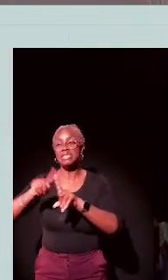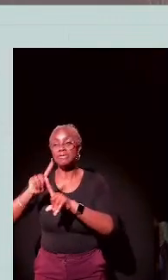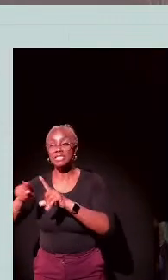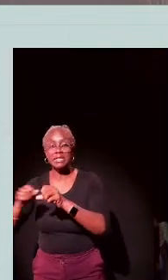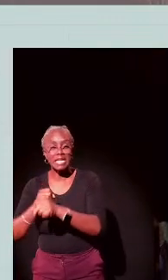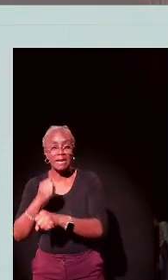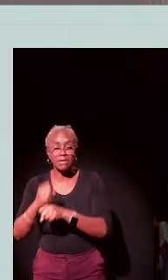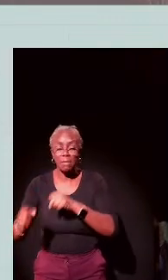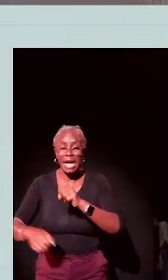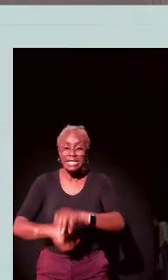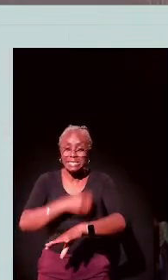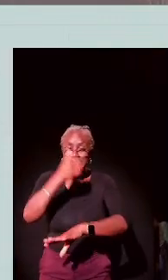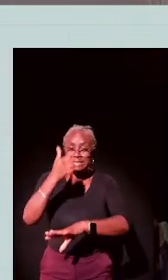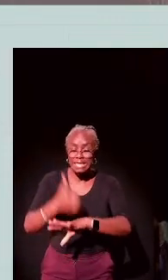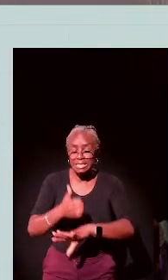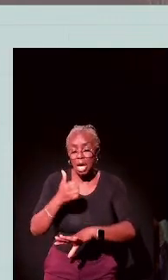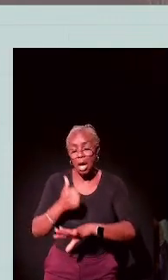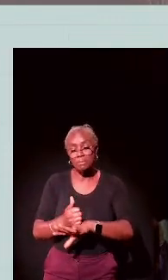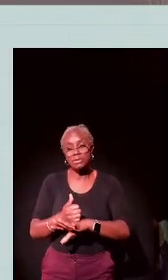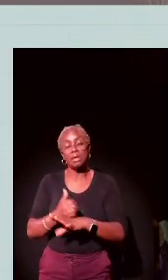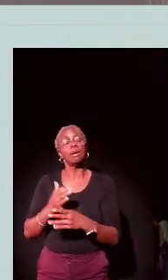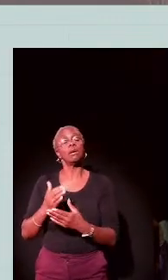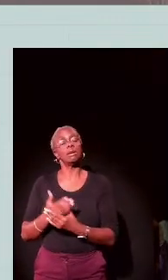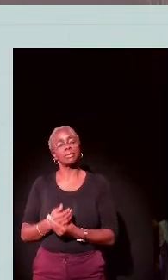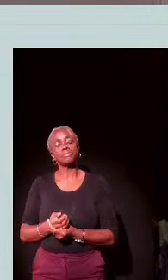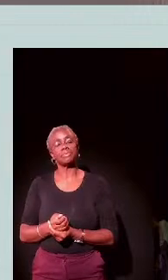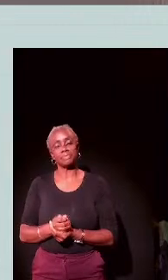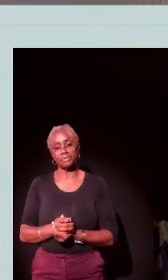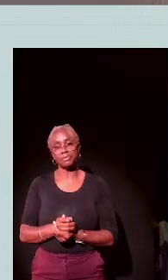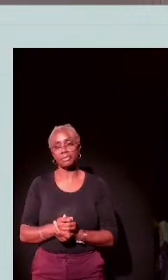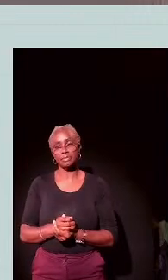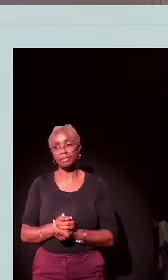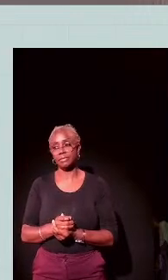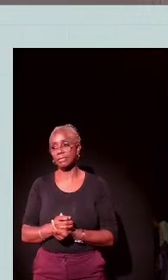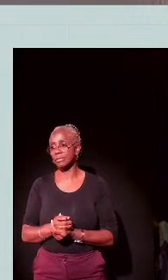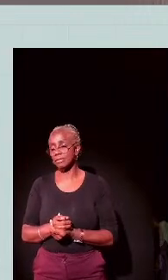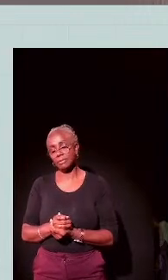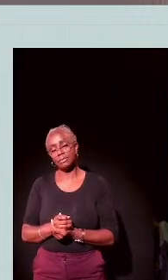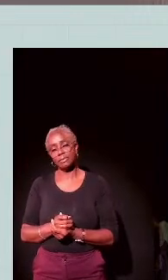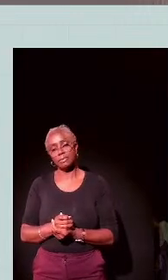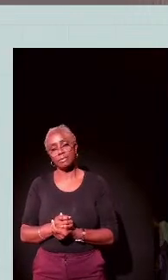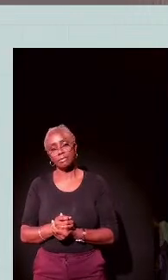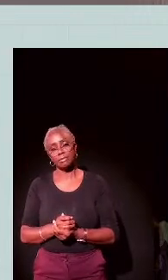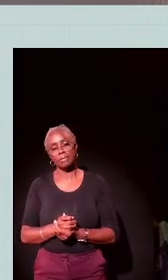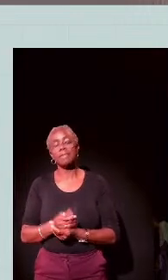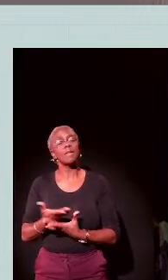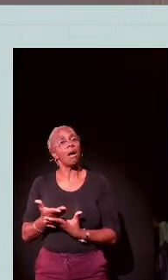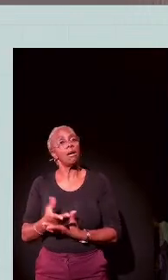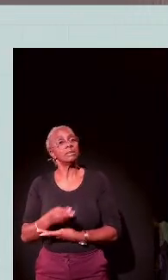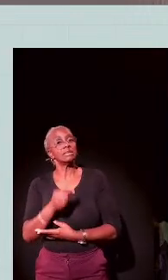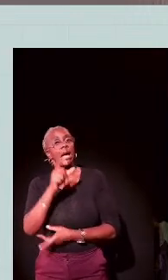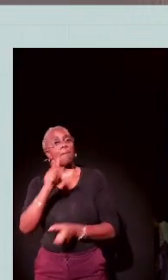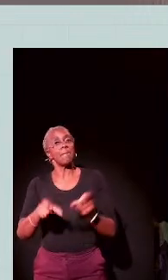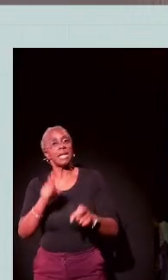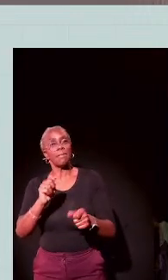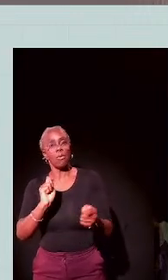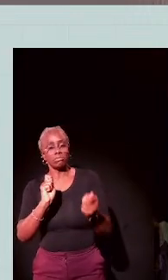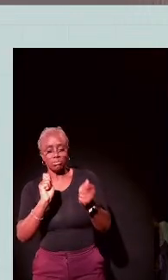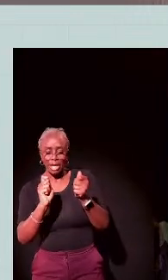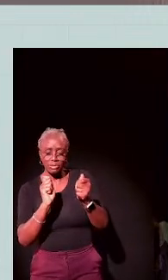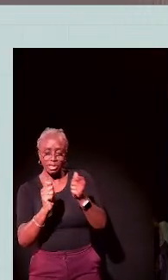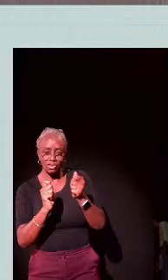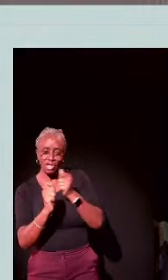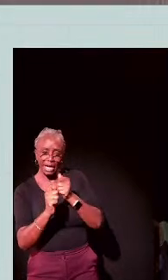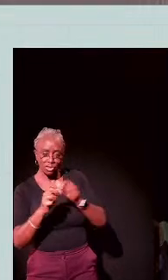to how they were participating in gaming right now was the first that people were obviously modifying their controllers quite